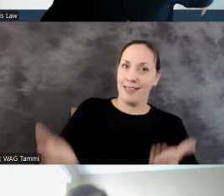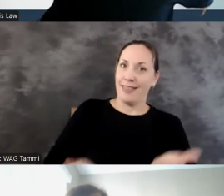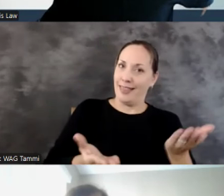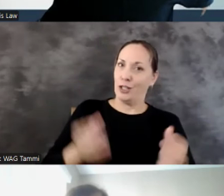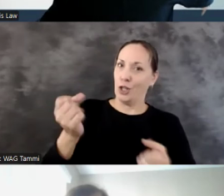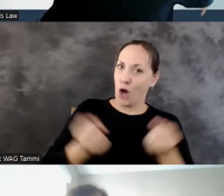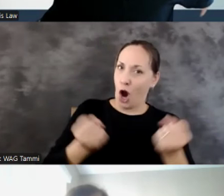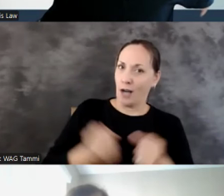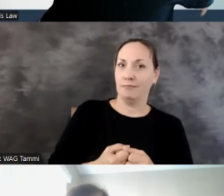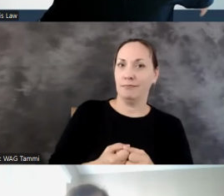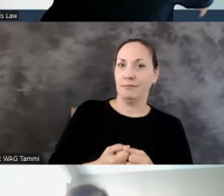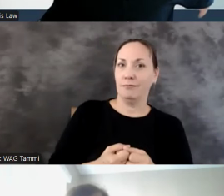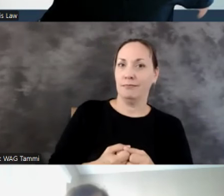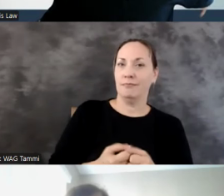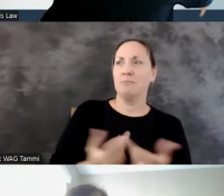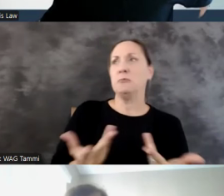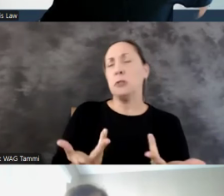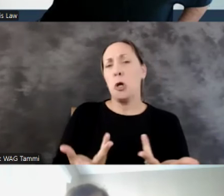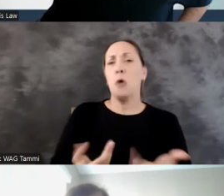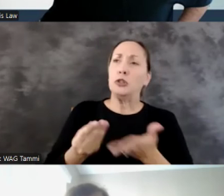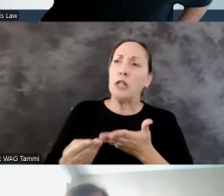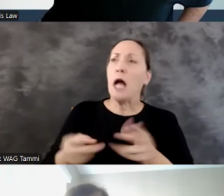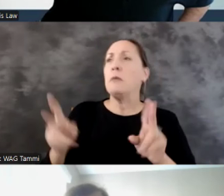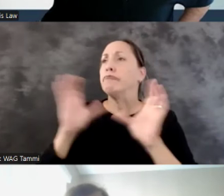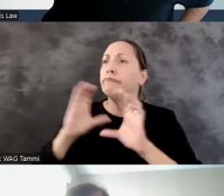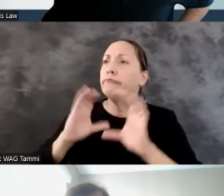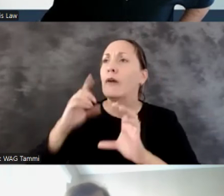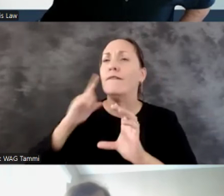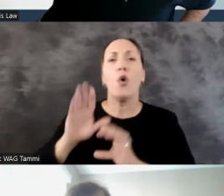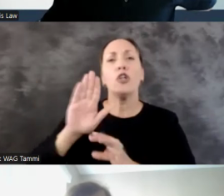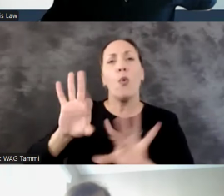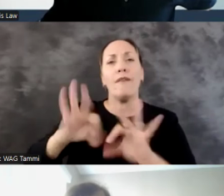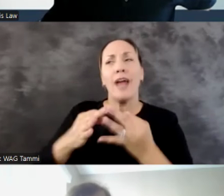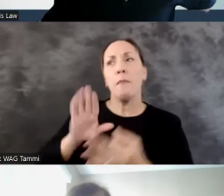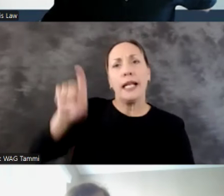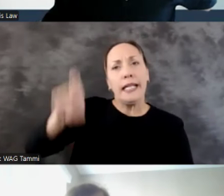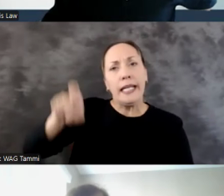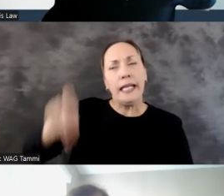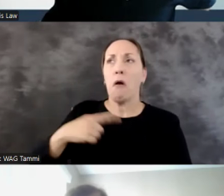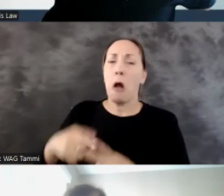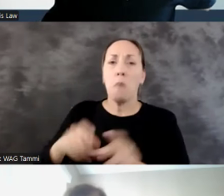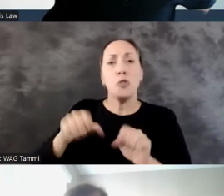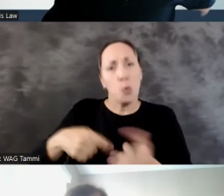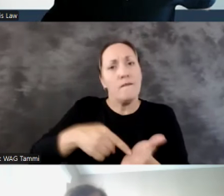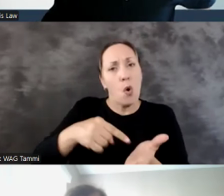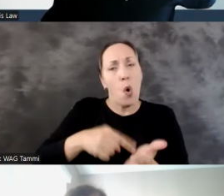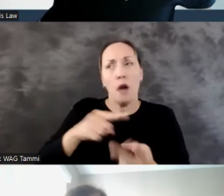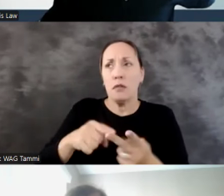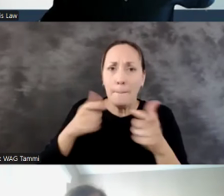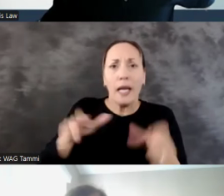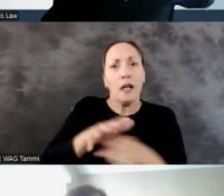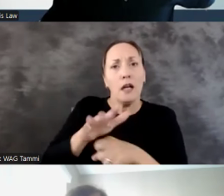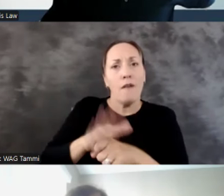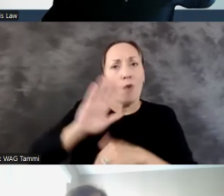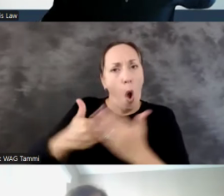So you're shopping for the needs of your family. The car is within your budget. big enough for 5 people. You